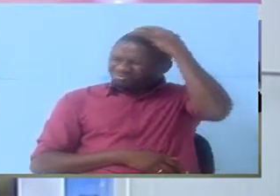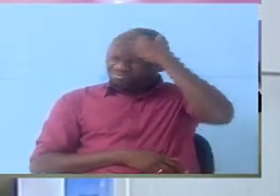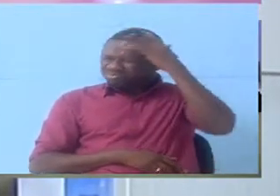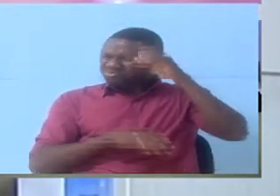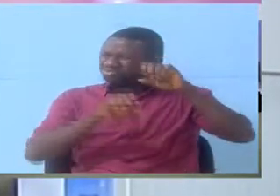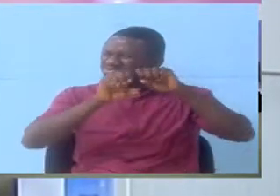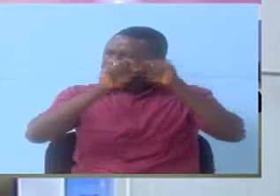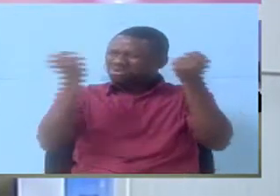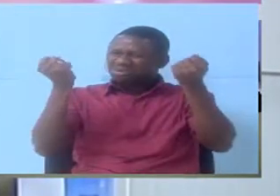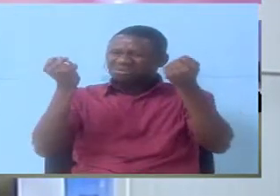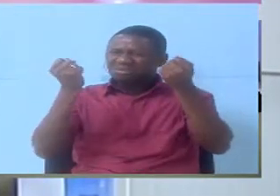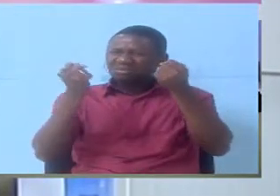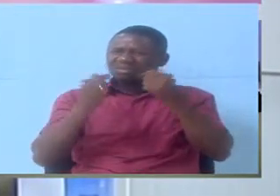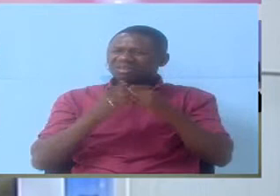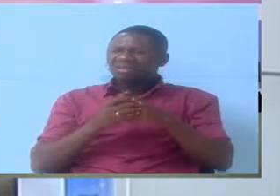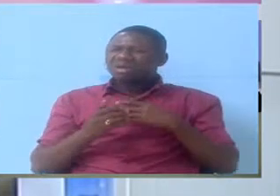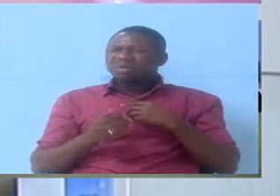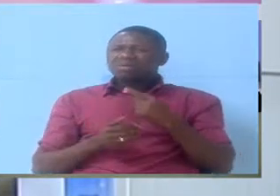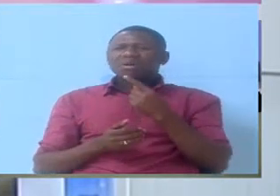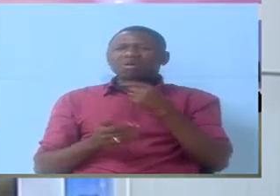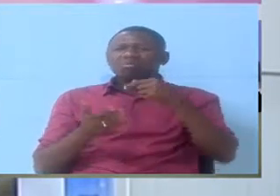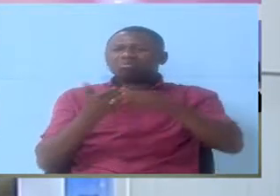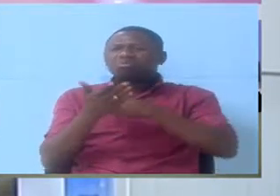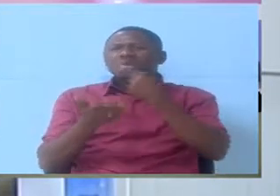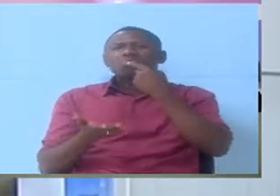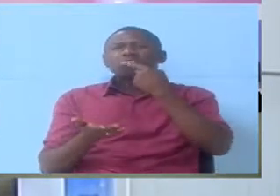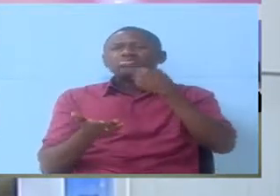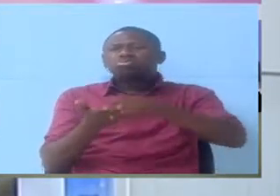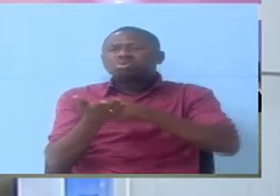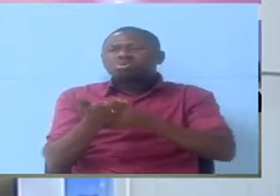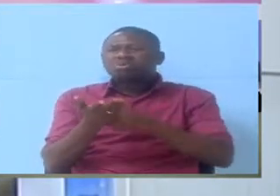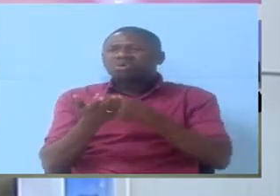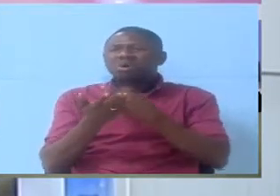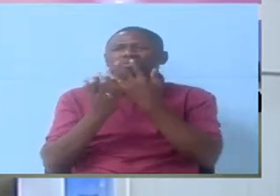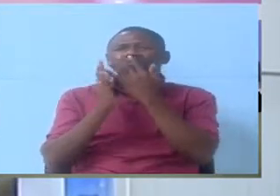and blood was oozing from the mouth and from the ears.